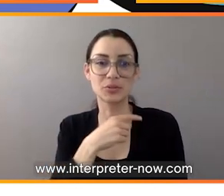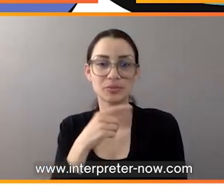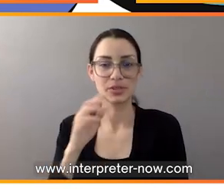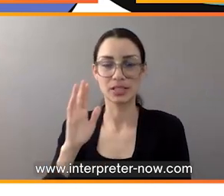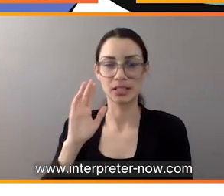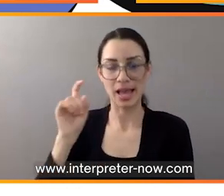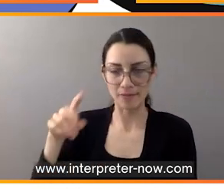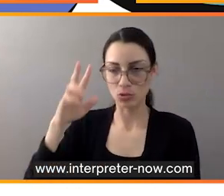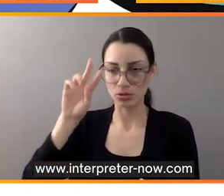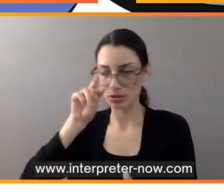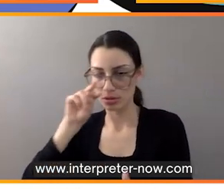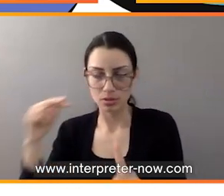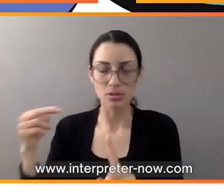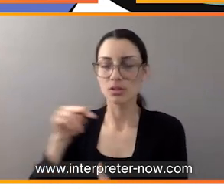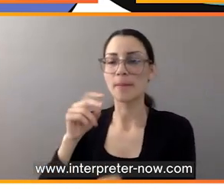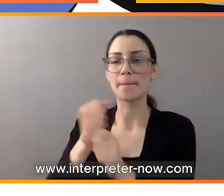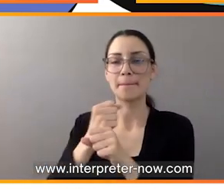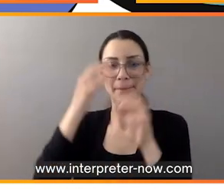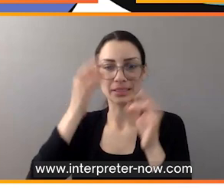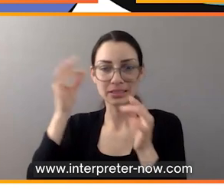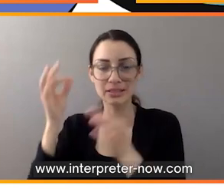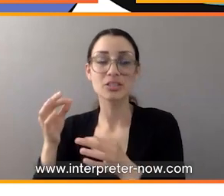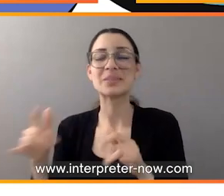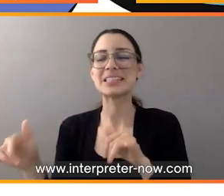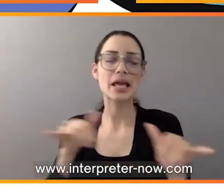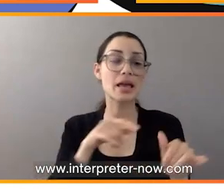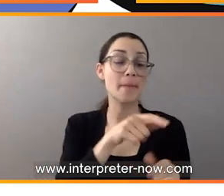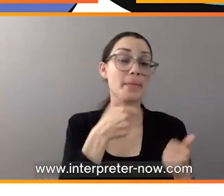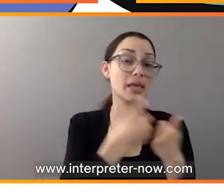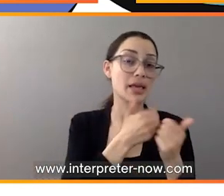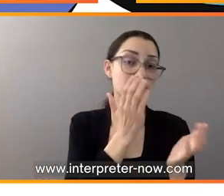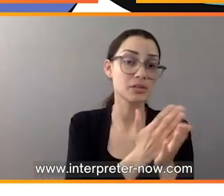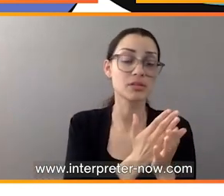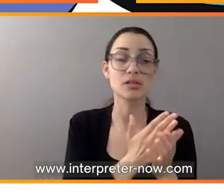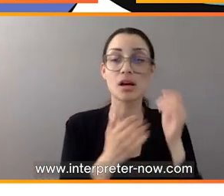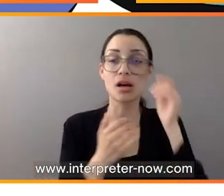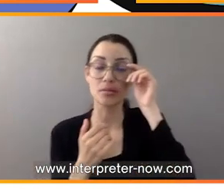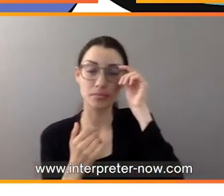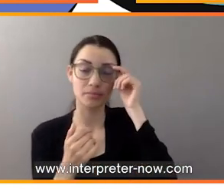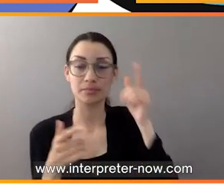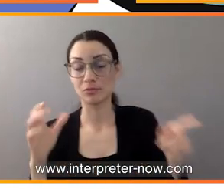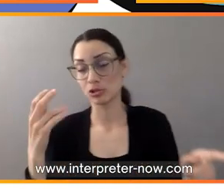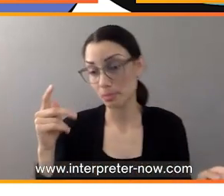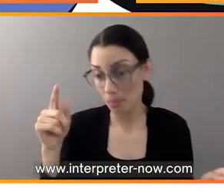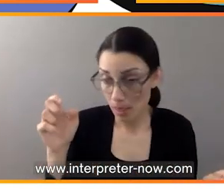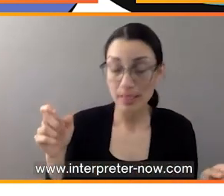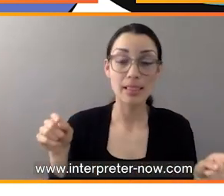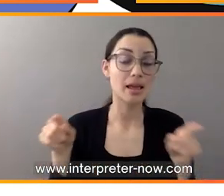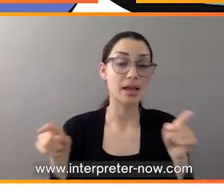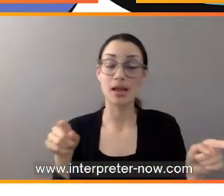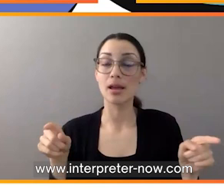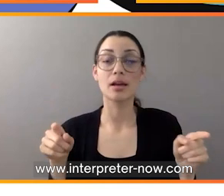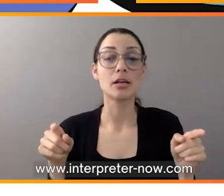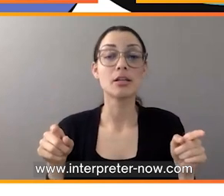all right, we're going to make these values a lens through how we're going to make decisions, especially during these hard times. And then I think, you